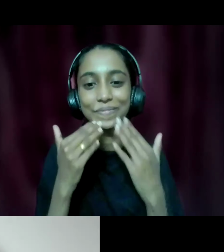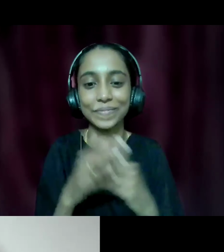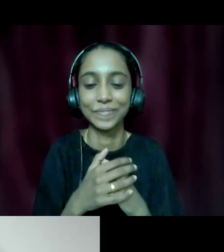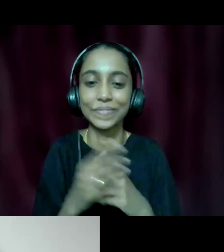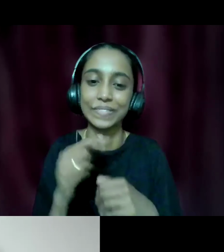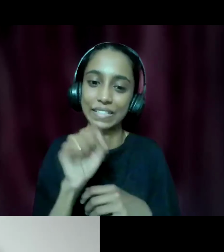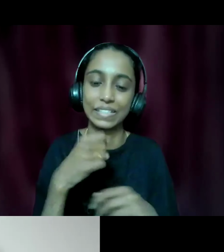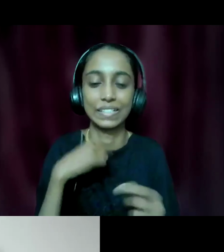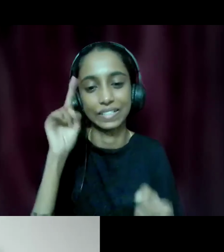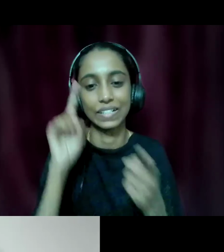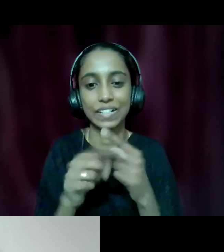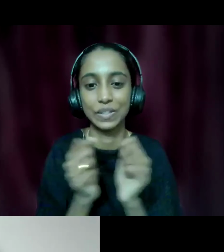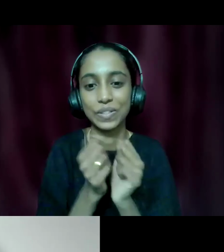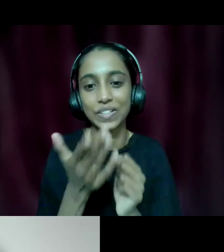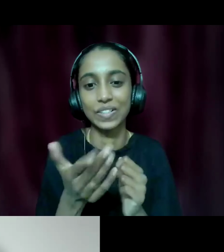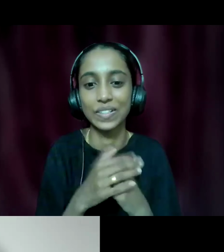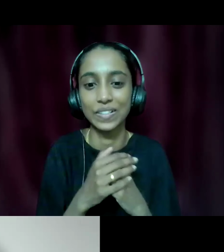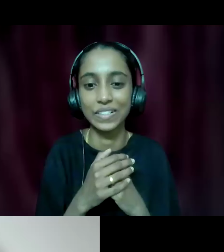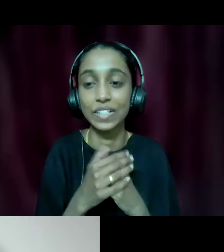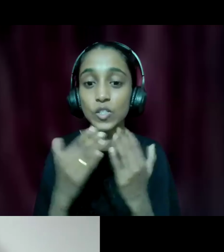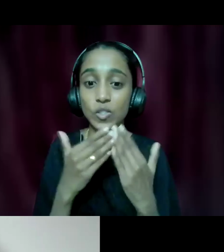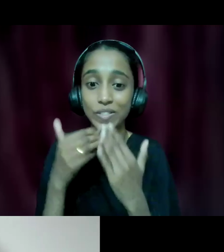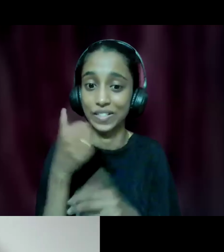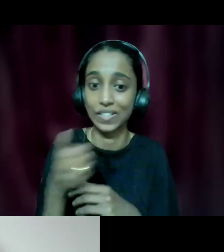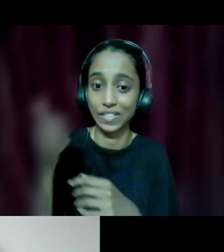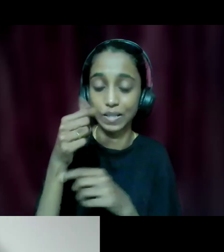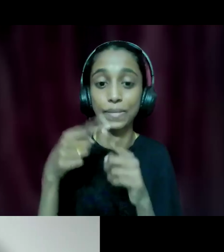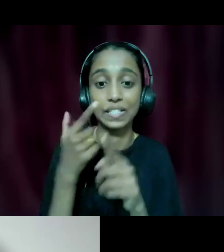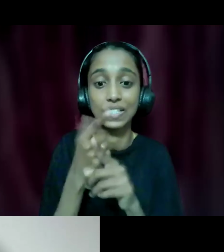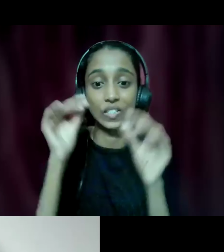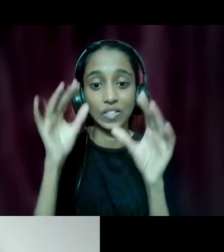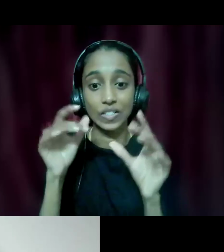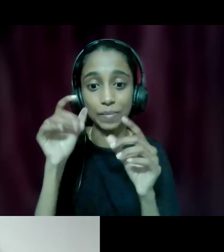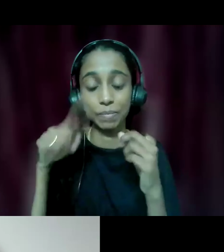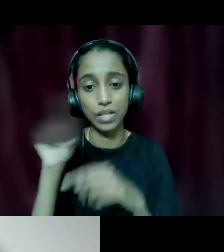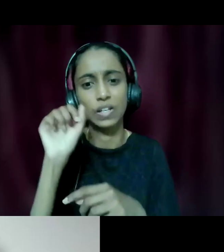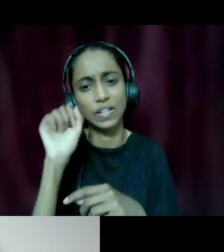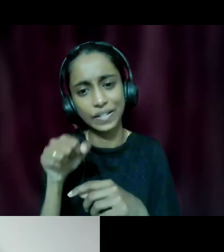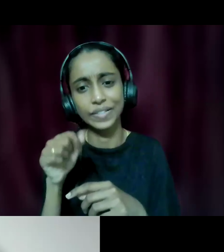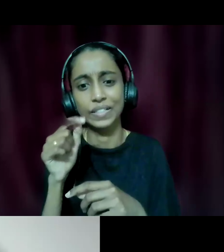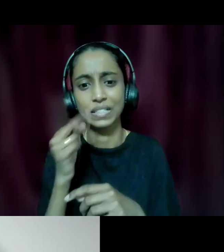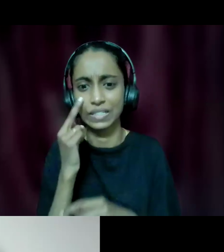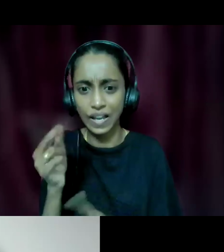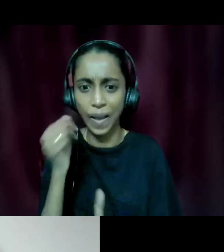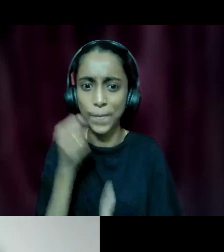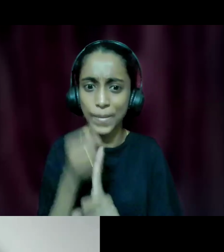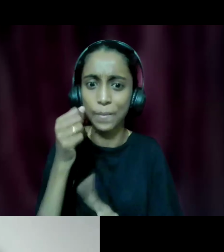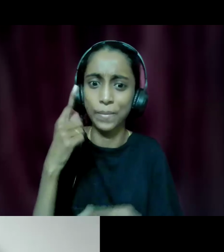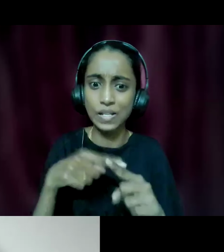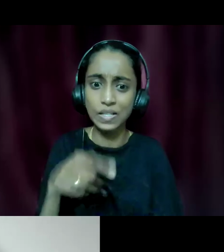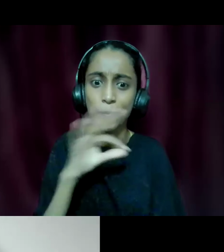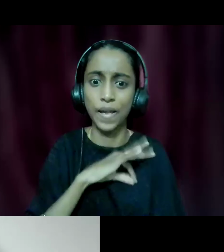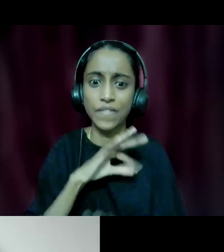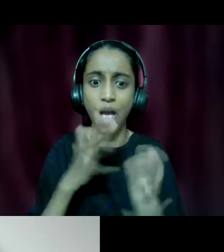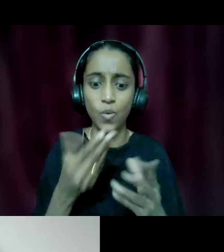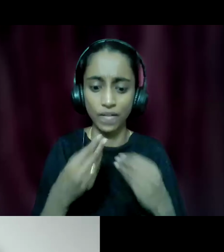agree with you. I think the school heads as well as the teachers can for themselves look at the impact and the benefit it has for them as well